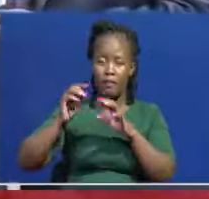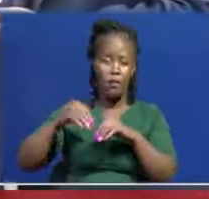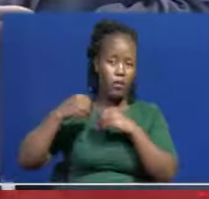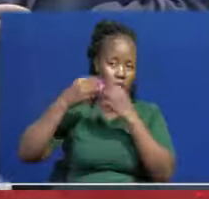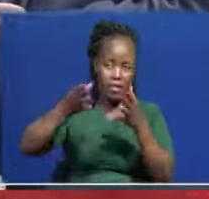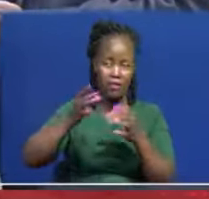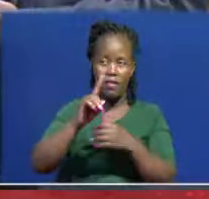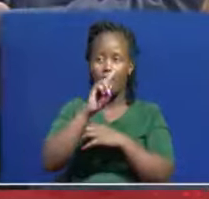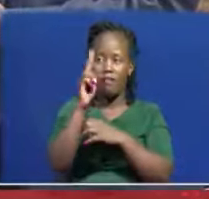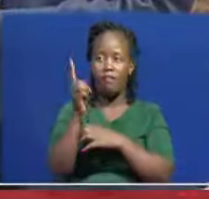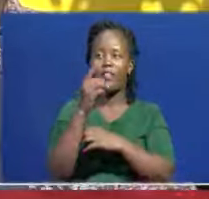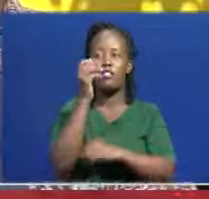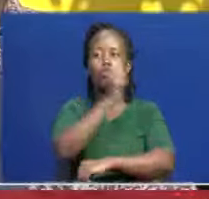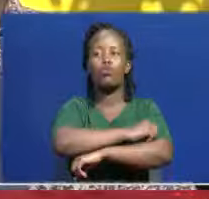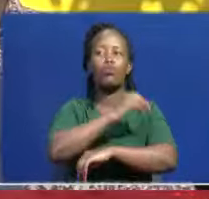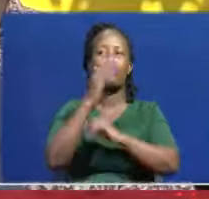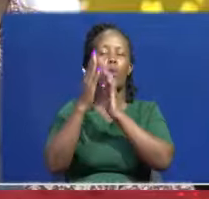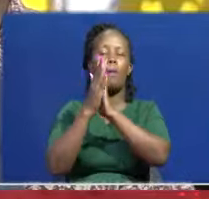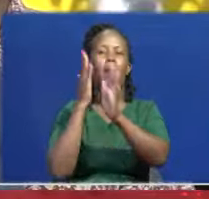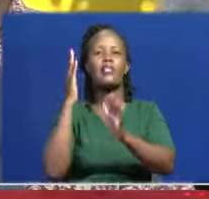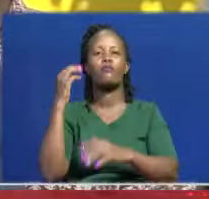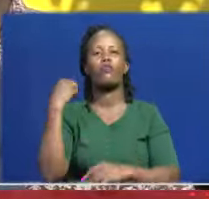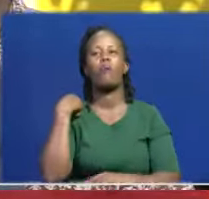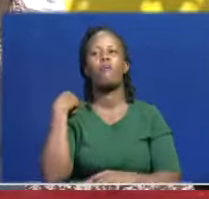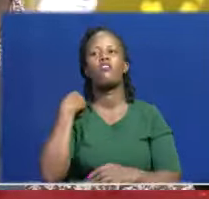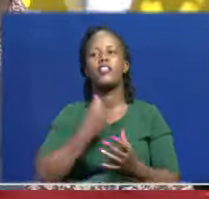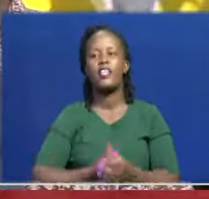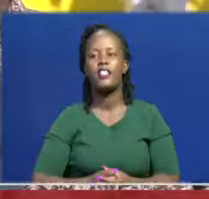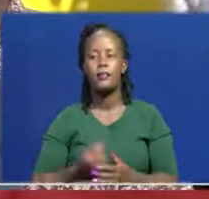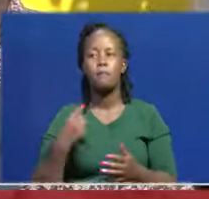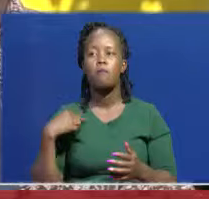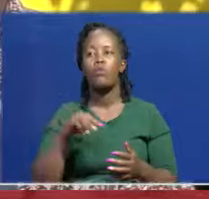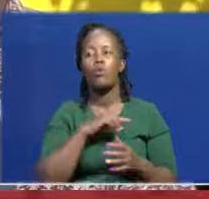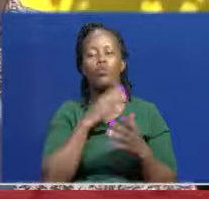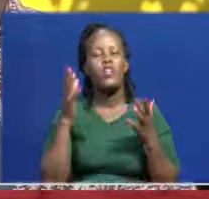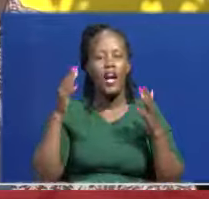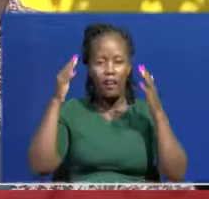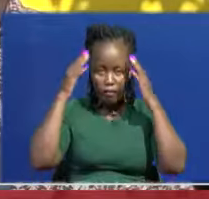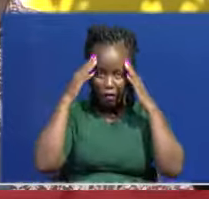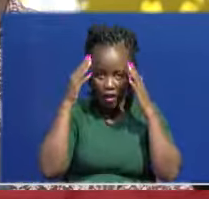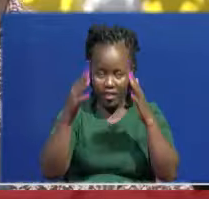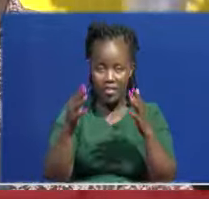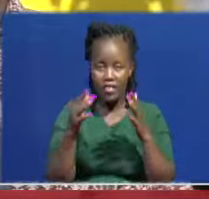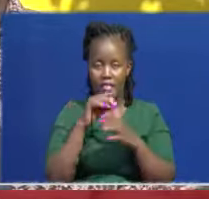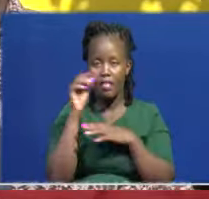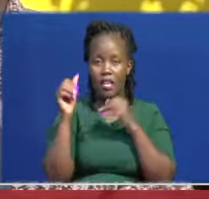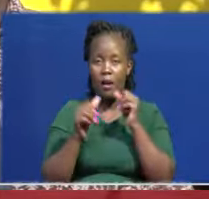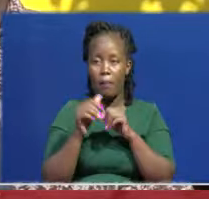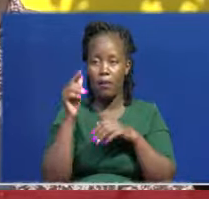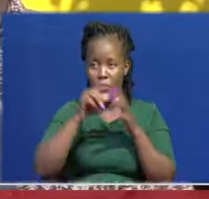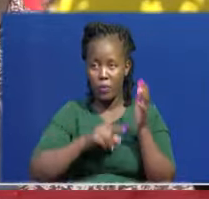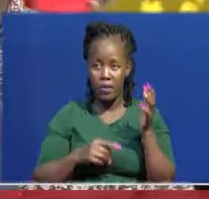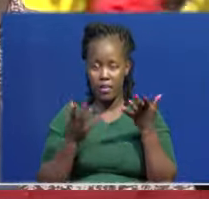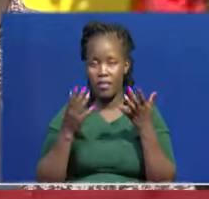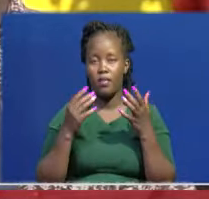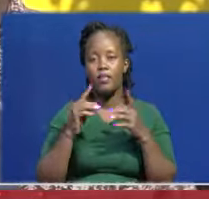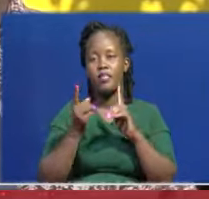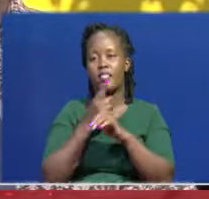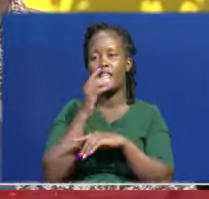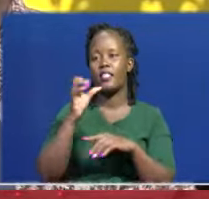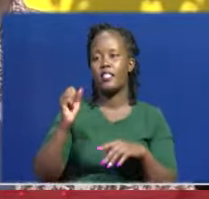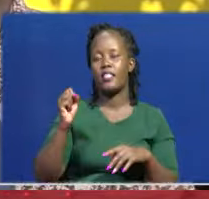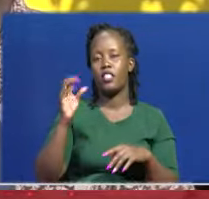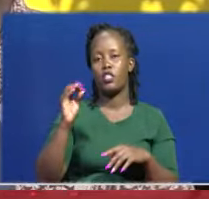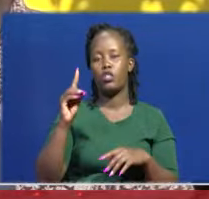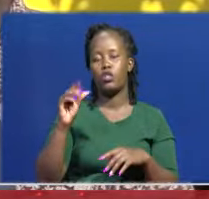bus courtesy of well-wishers. We are also embarking on going green because we have started the solar lighting program, the